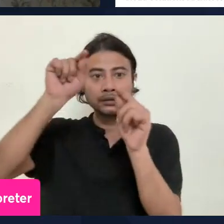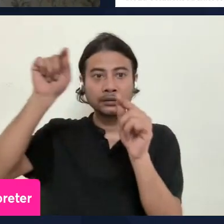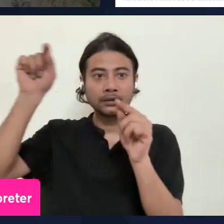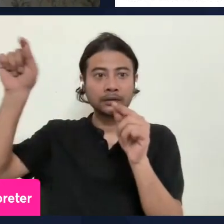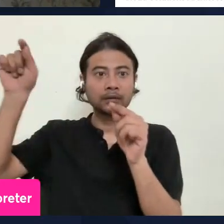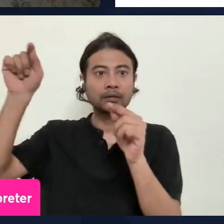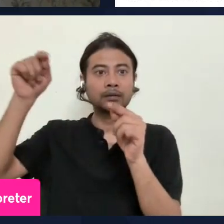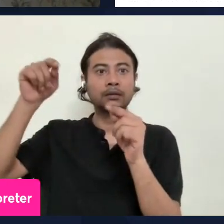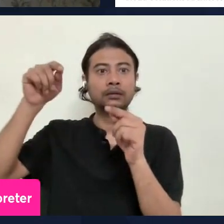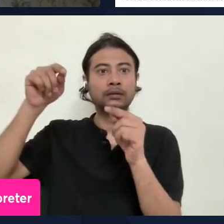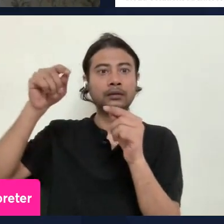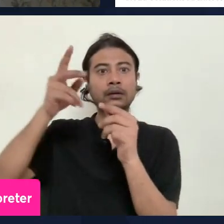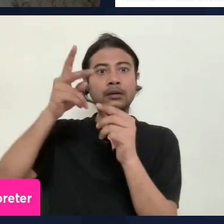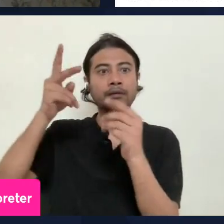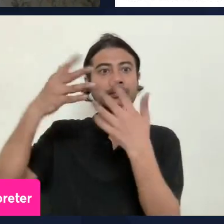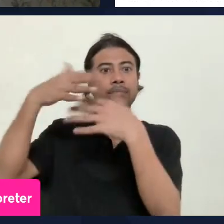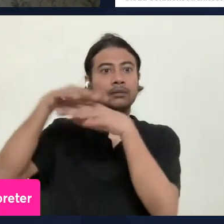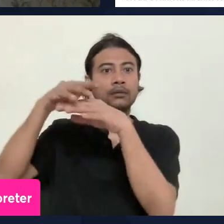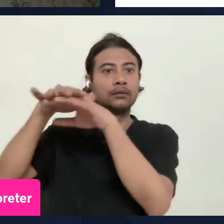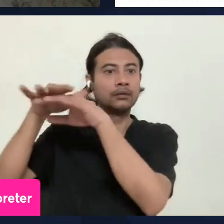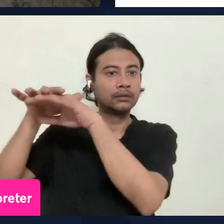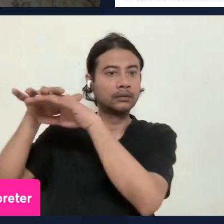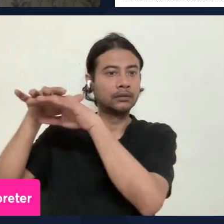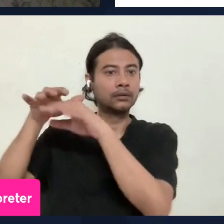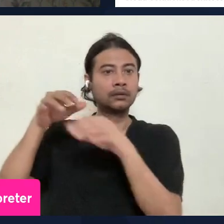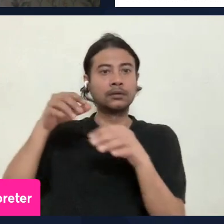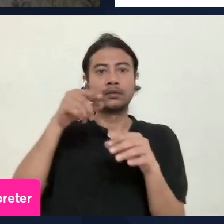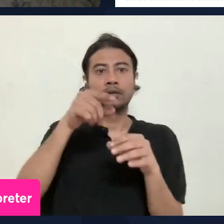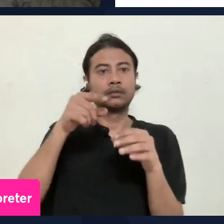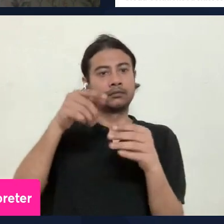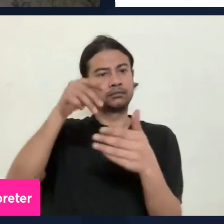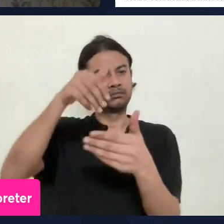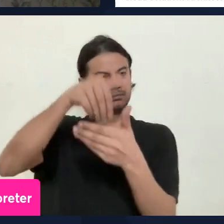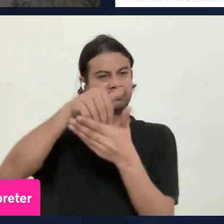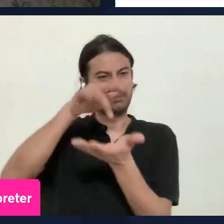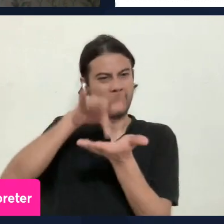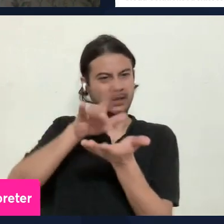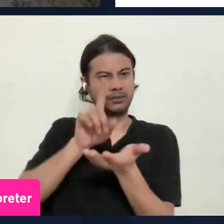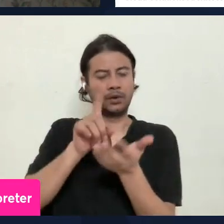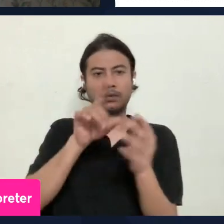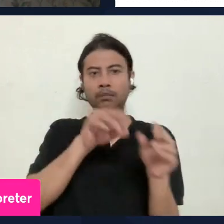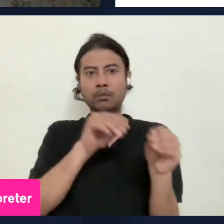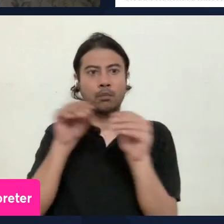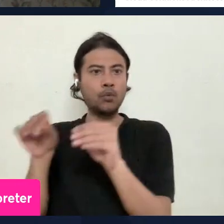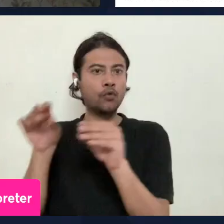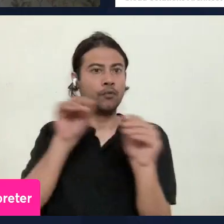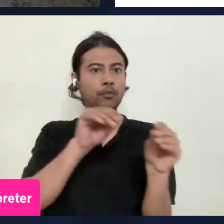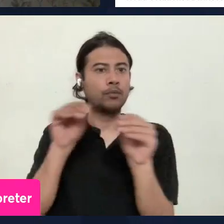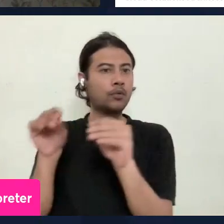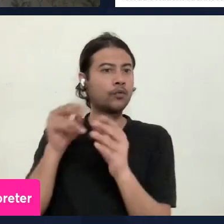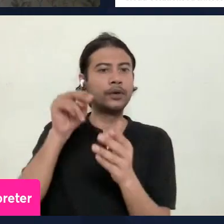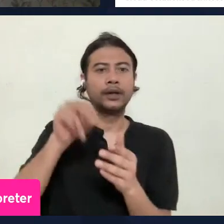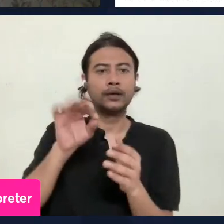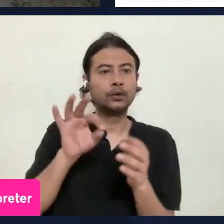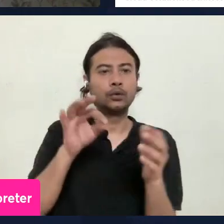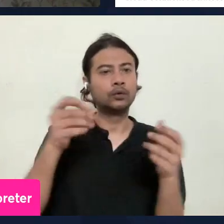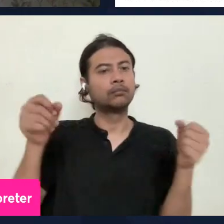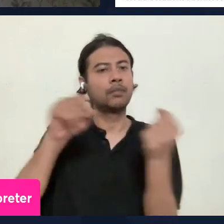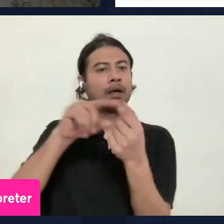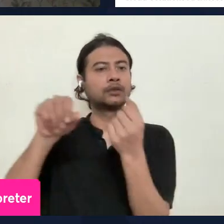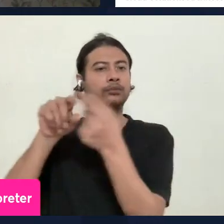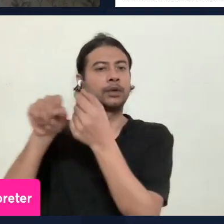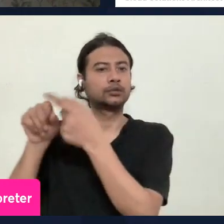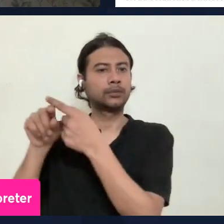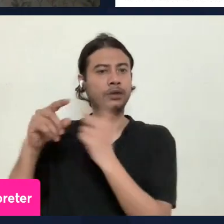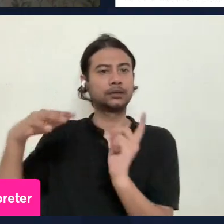in situ without having to move that data around. I think that is going to be interesting to see how that